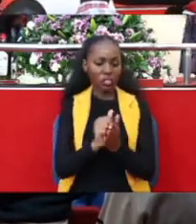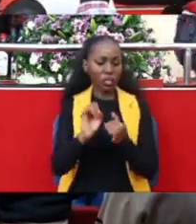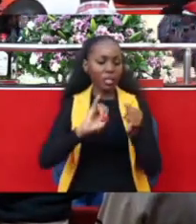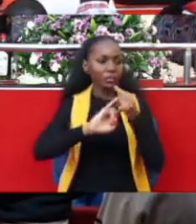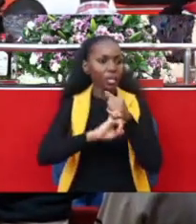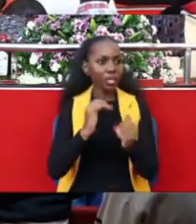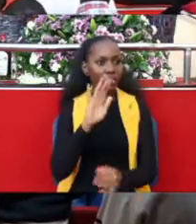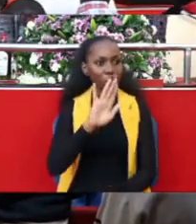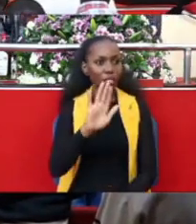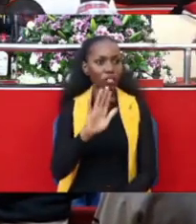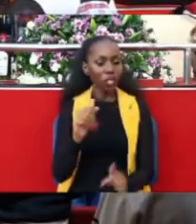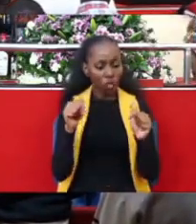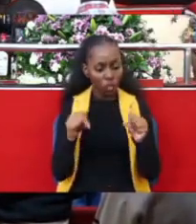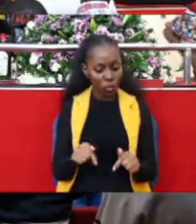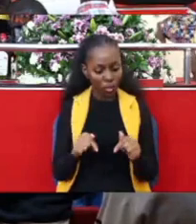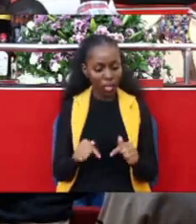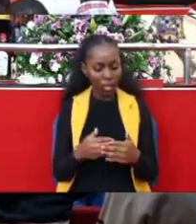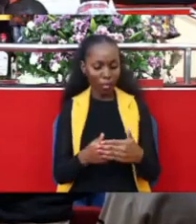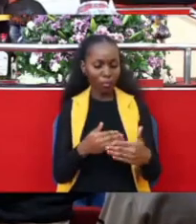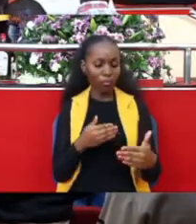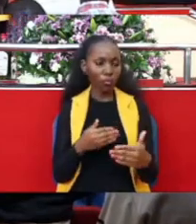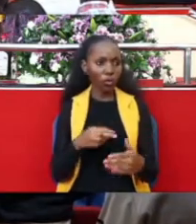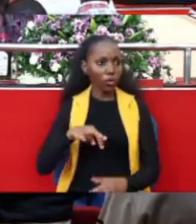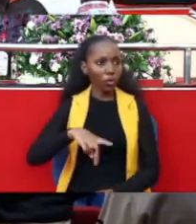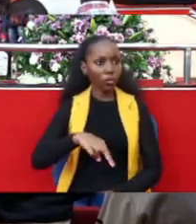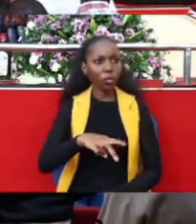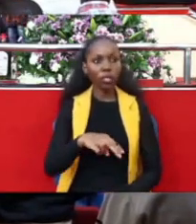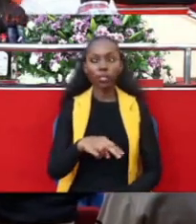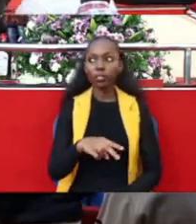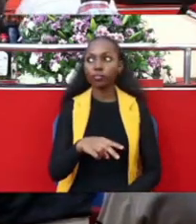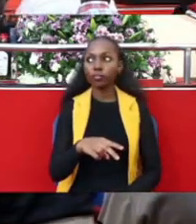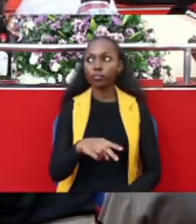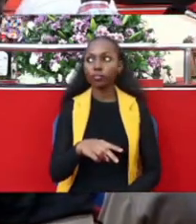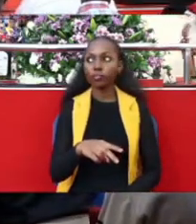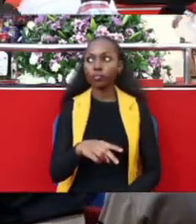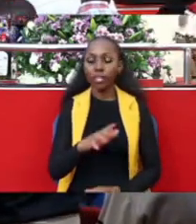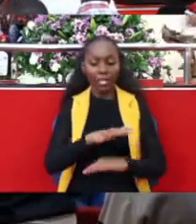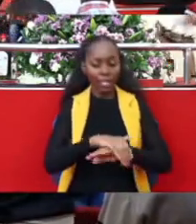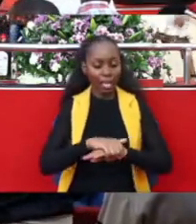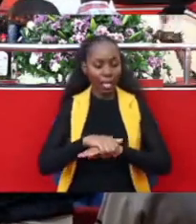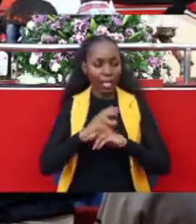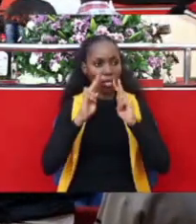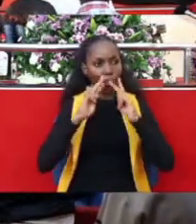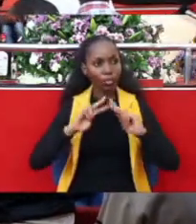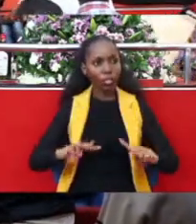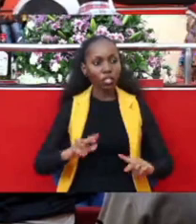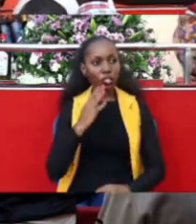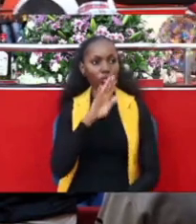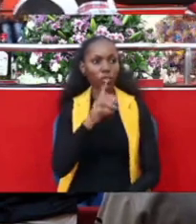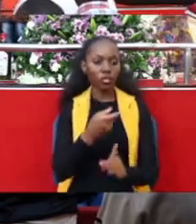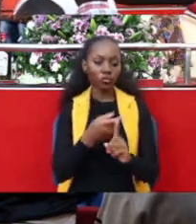Today, before you walk out of that leo, door, leo kabla hujatoka kwa take back your chukua peace amani yako. And walk with